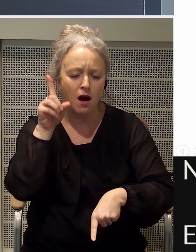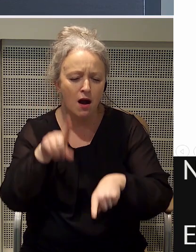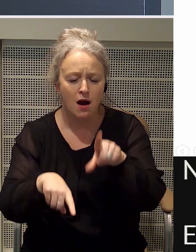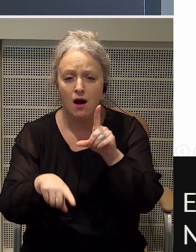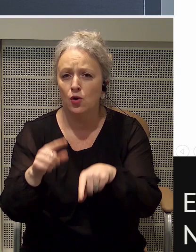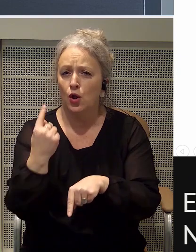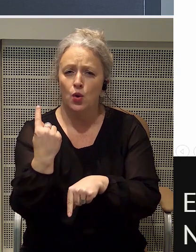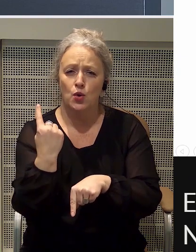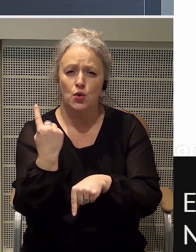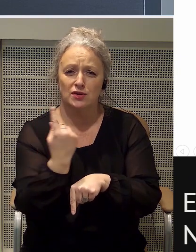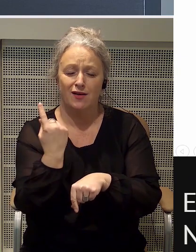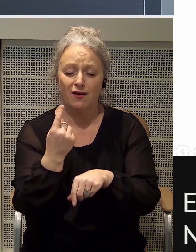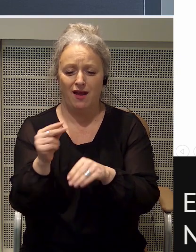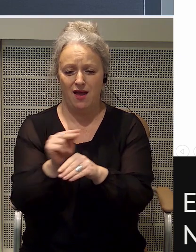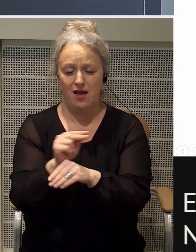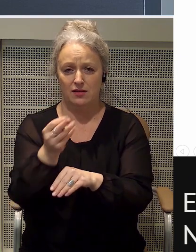right, the